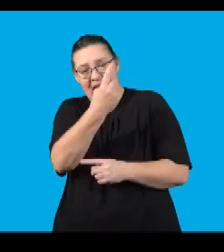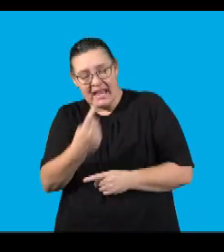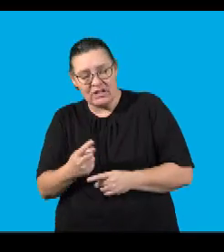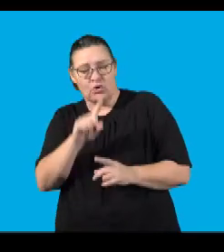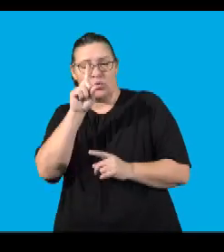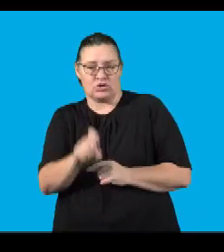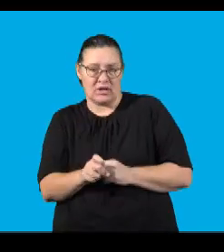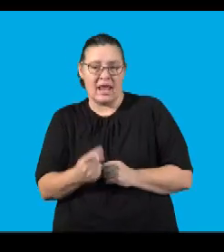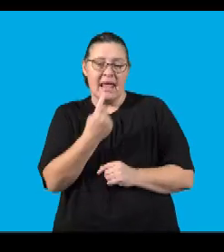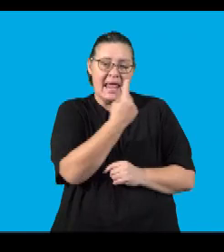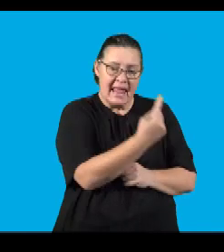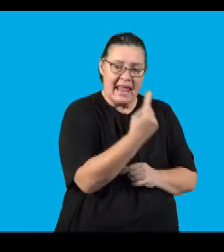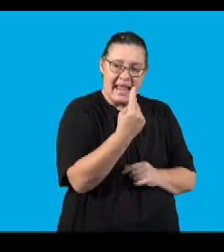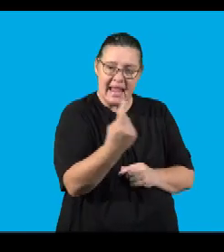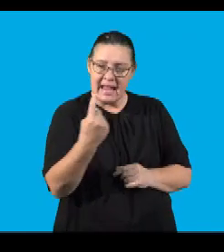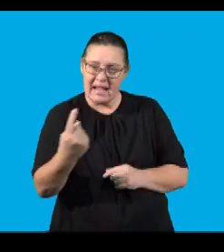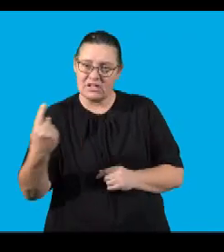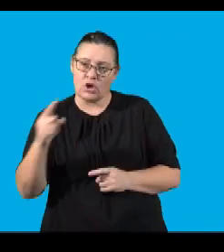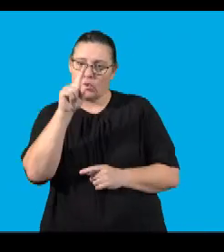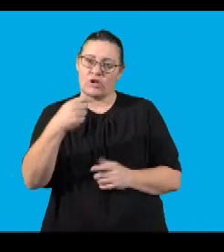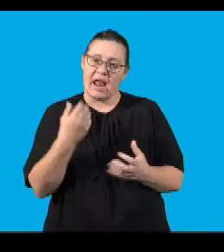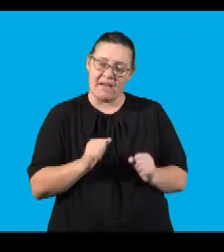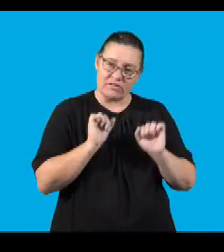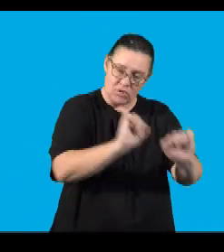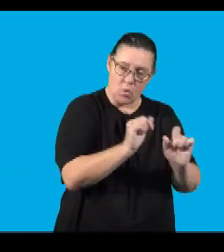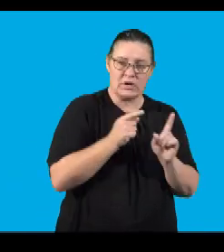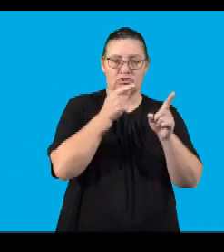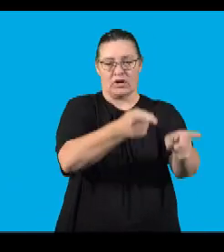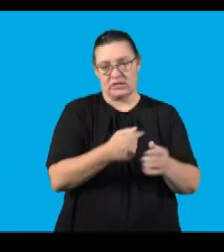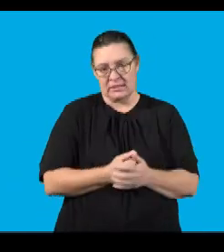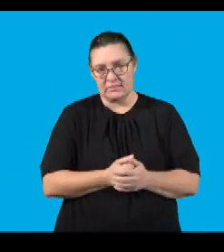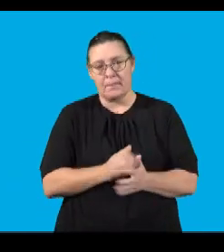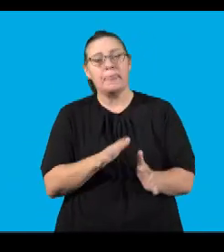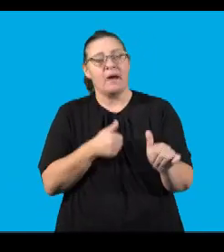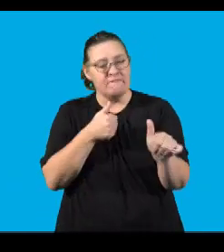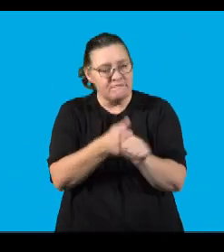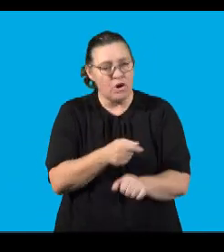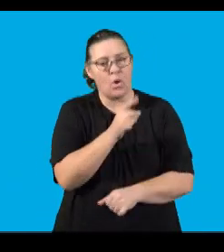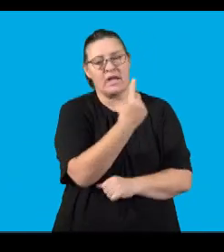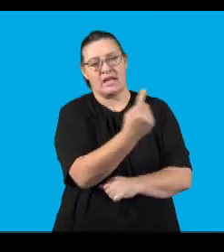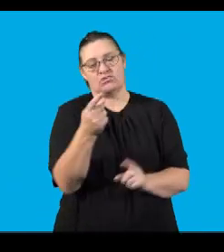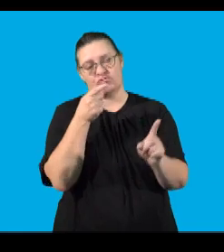each question, and then each individual question also has instructions. Please follow those